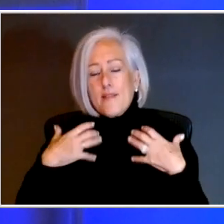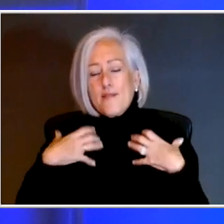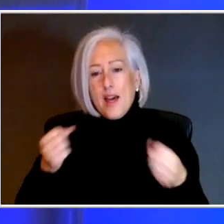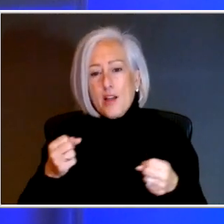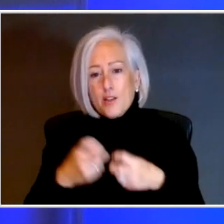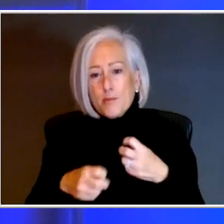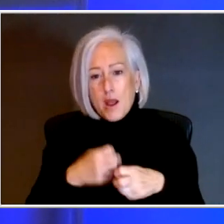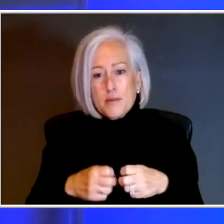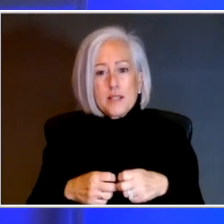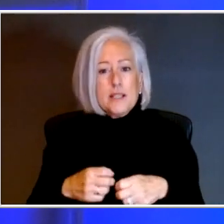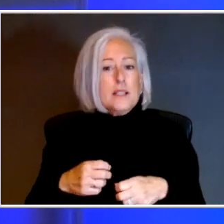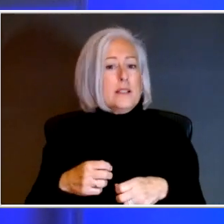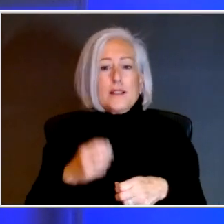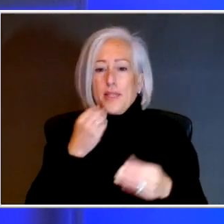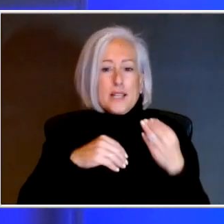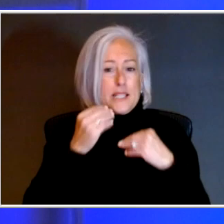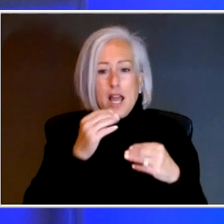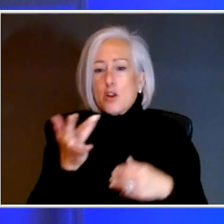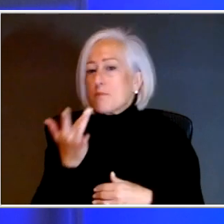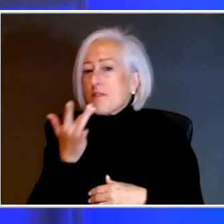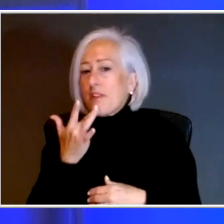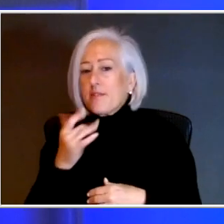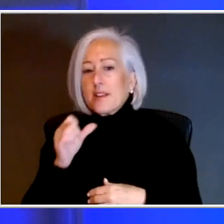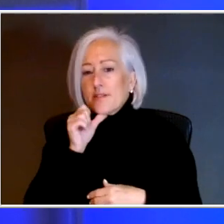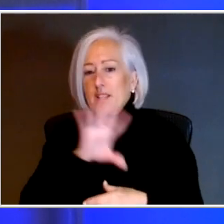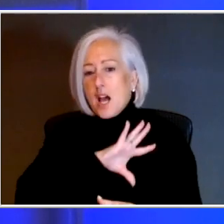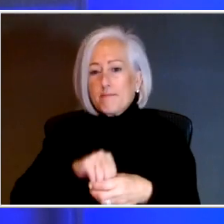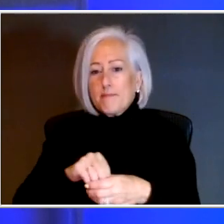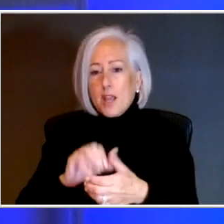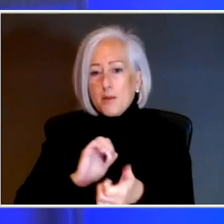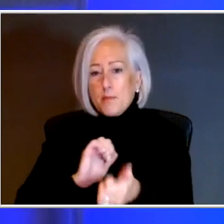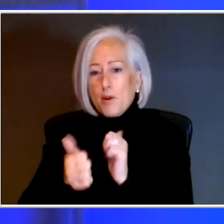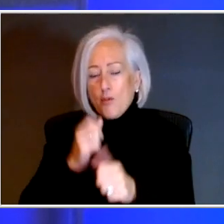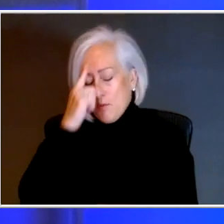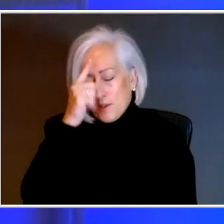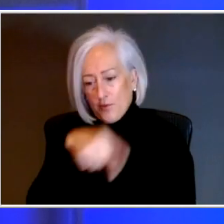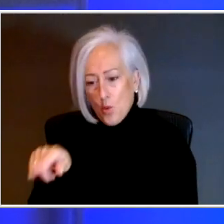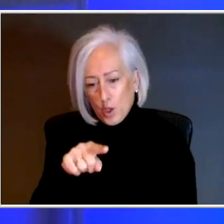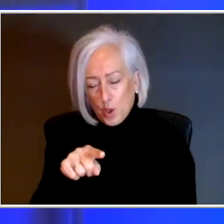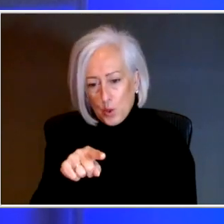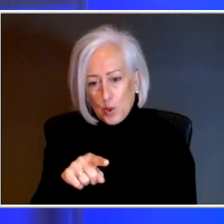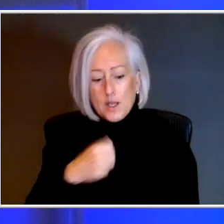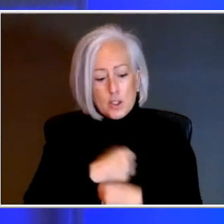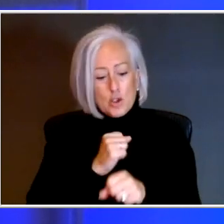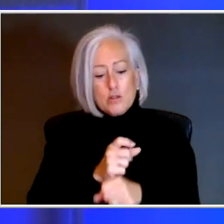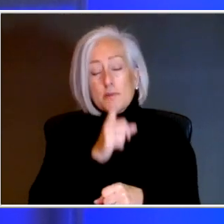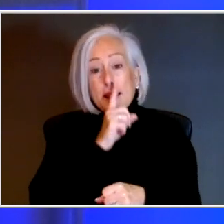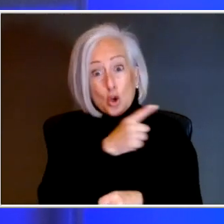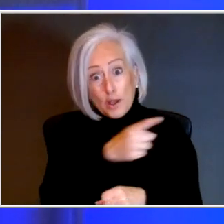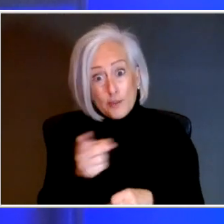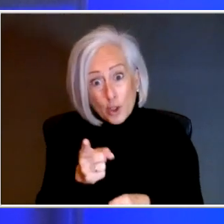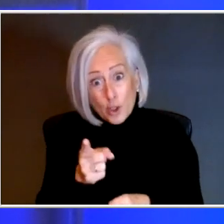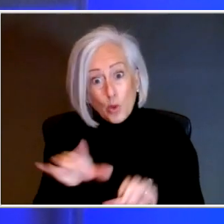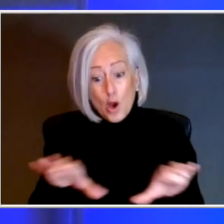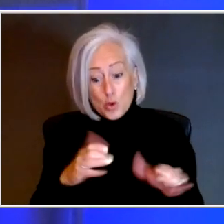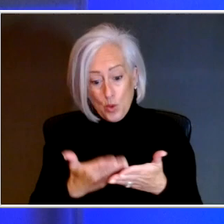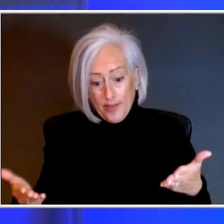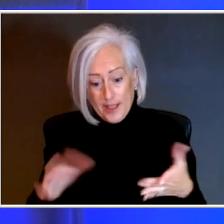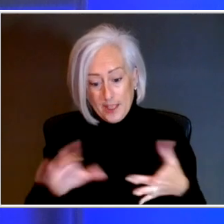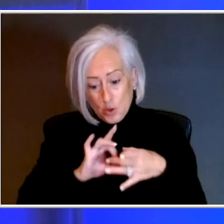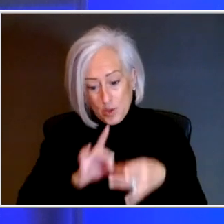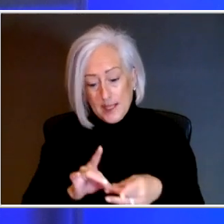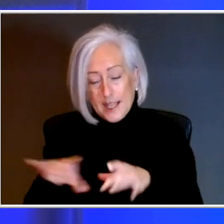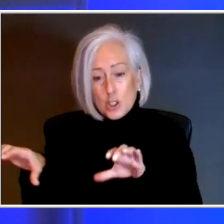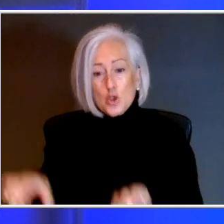have no place in performance for you. And so it's making sure that if you are doing things in the name of performance, that